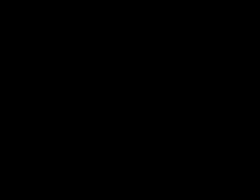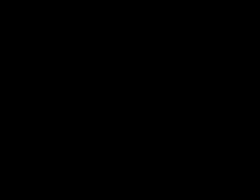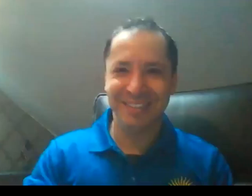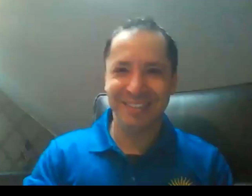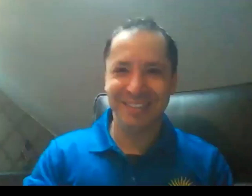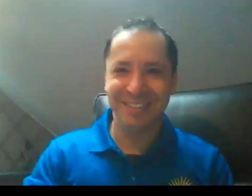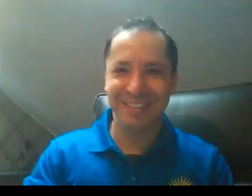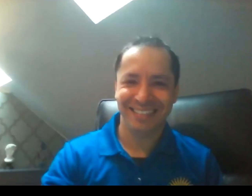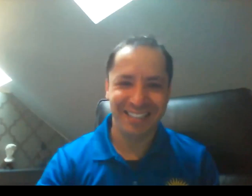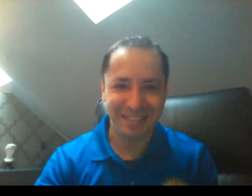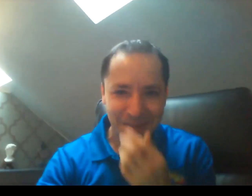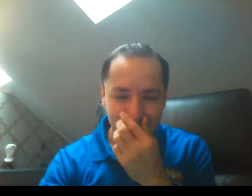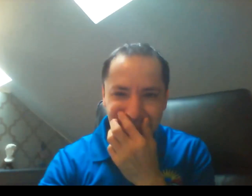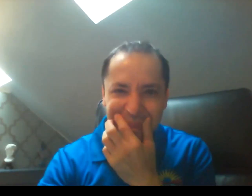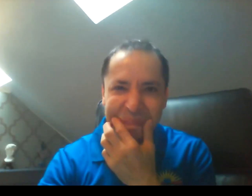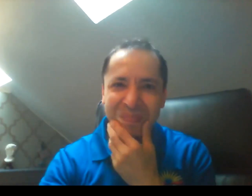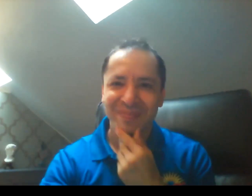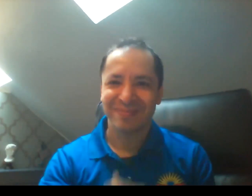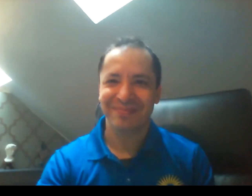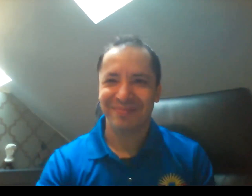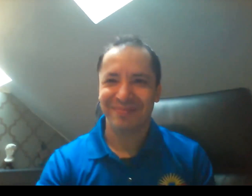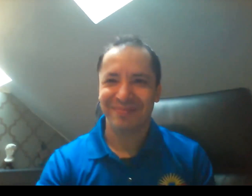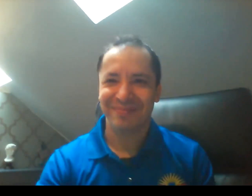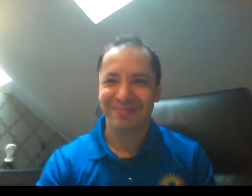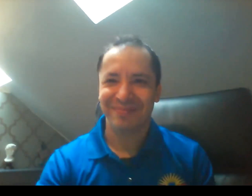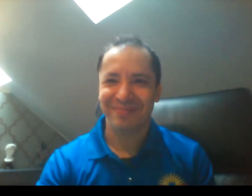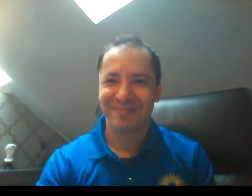Okay, no. Here we go. I'll assign you in just a second.